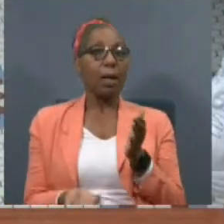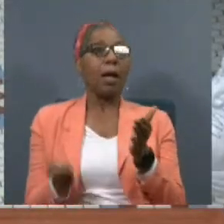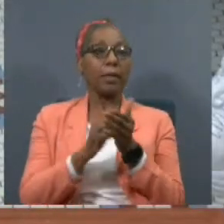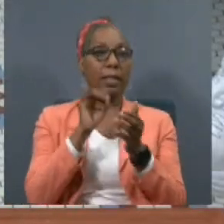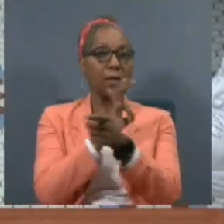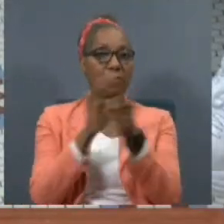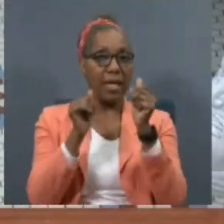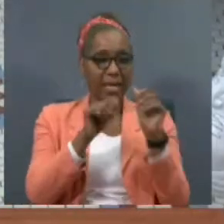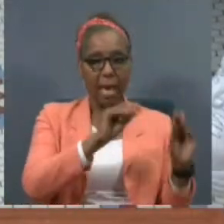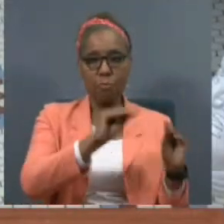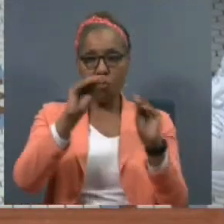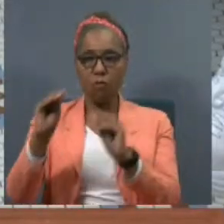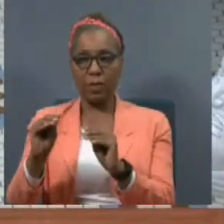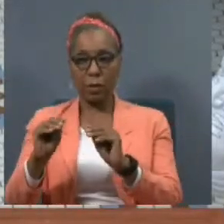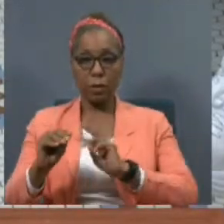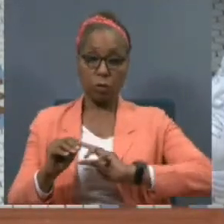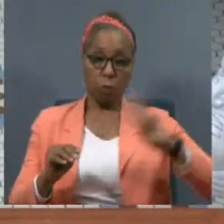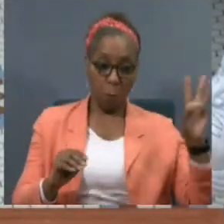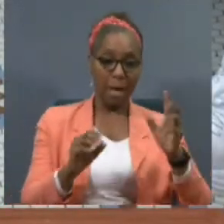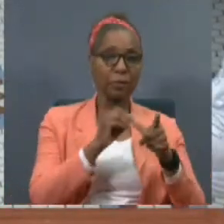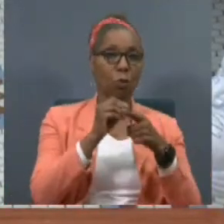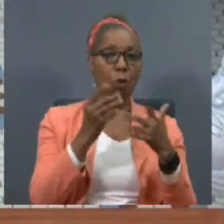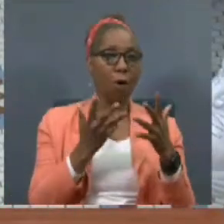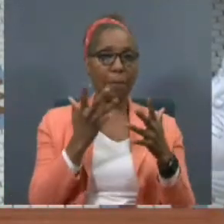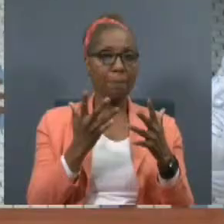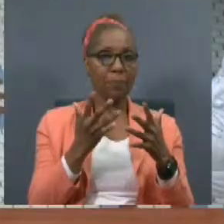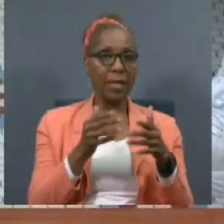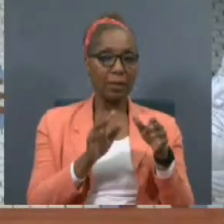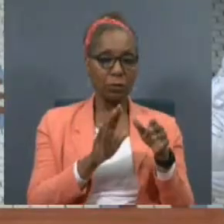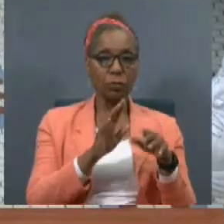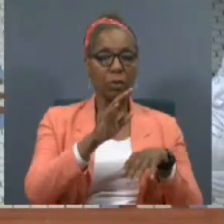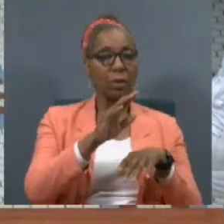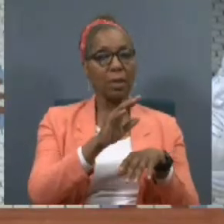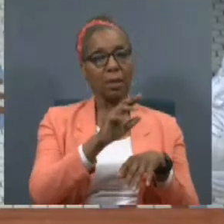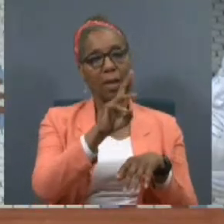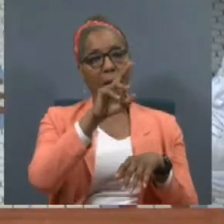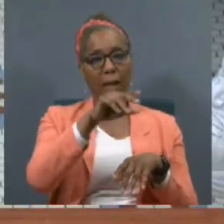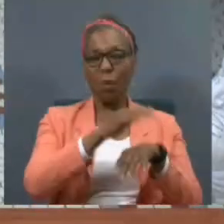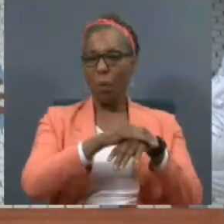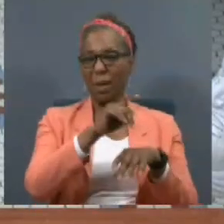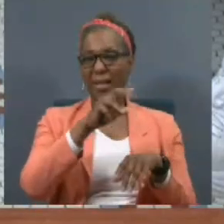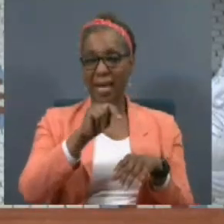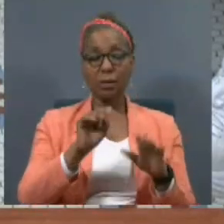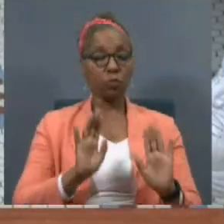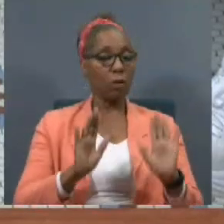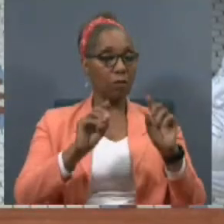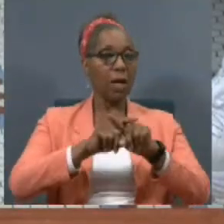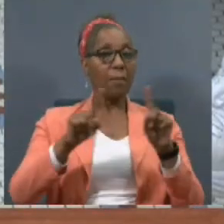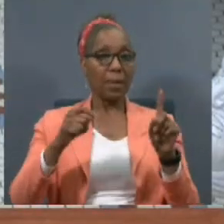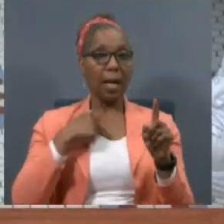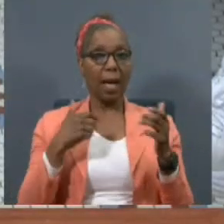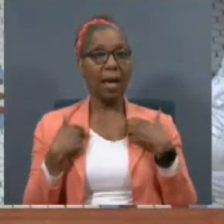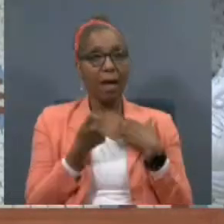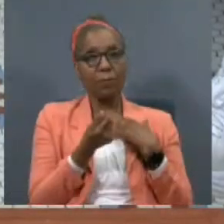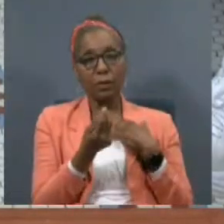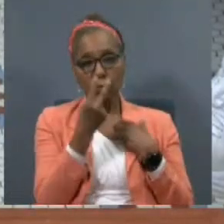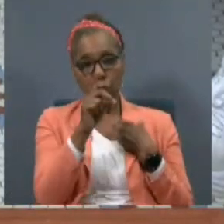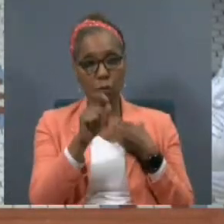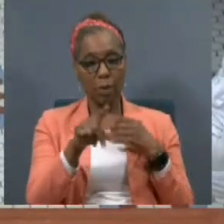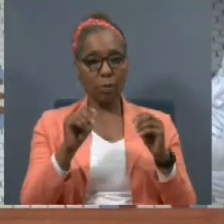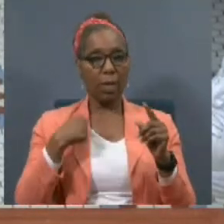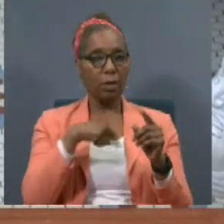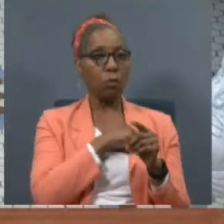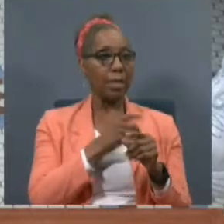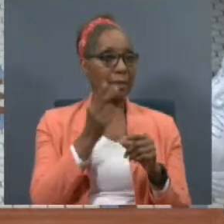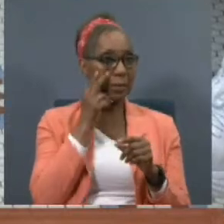if they can move it a little bit over to the west or to up Canis, it would be wonderful. But I've also got a couple other questions. We do see that we